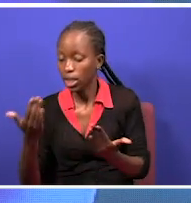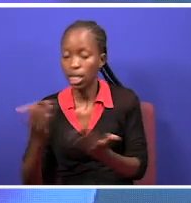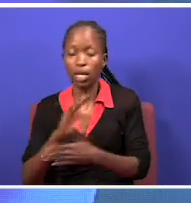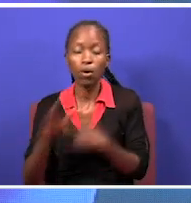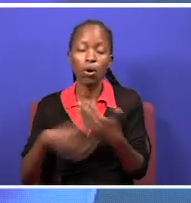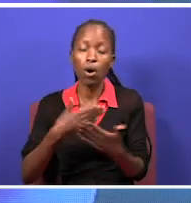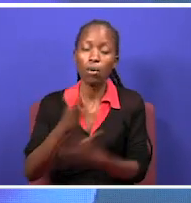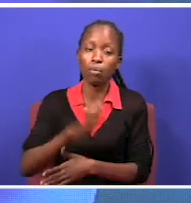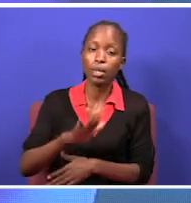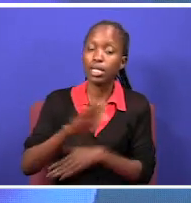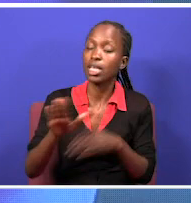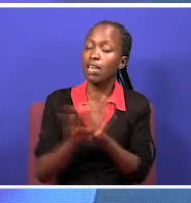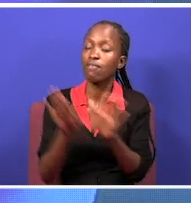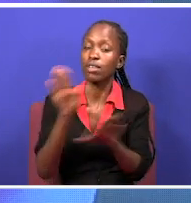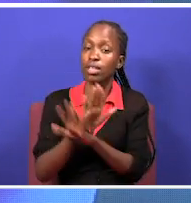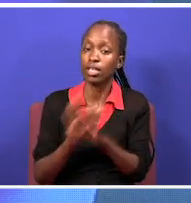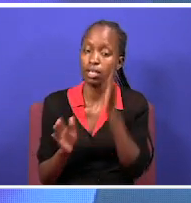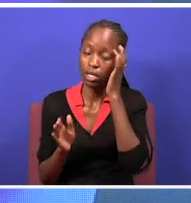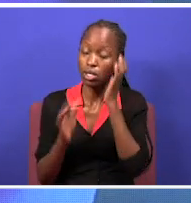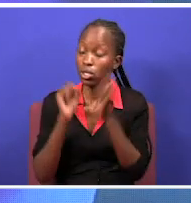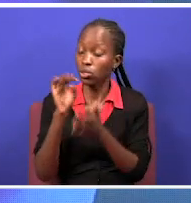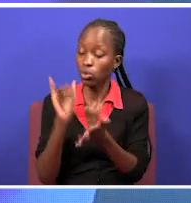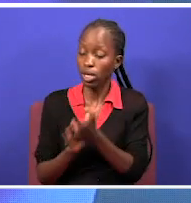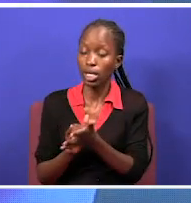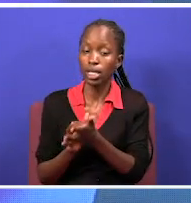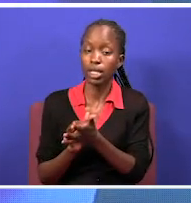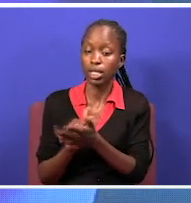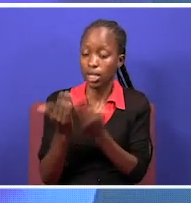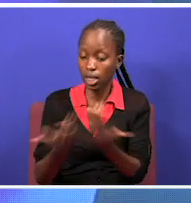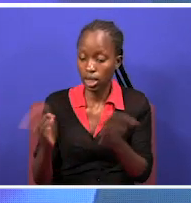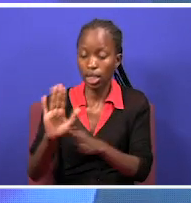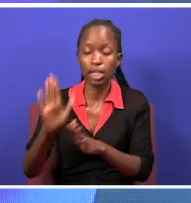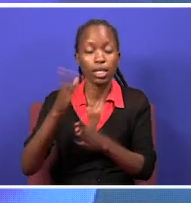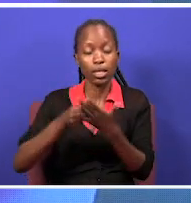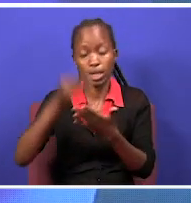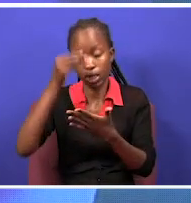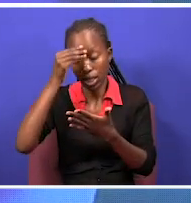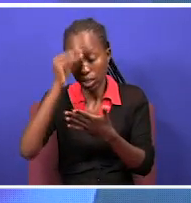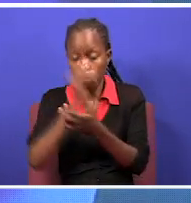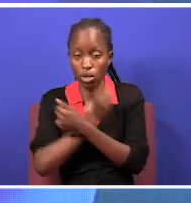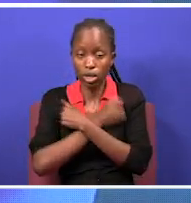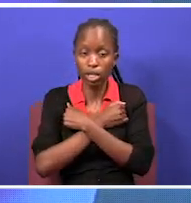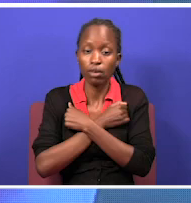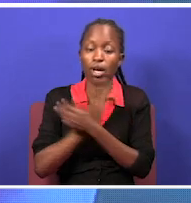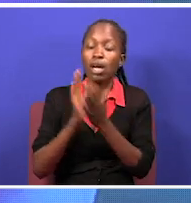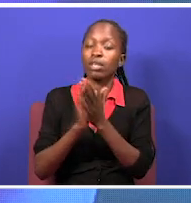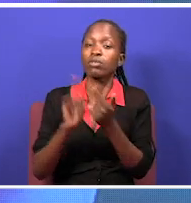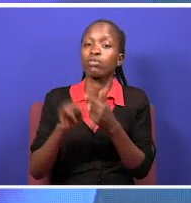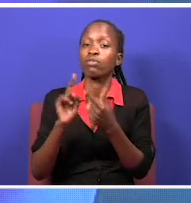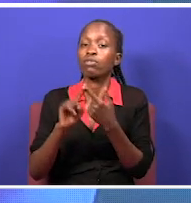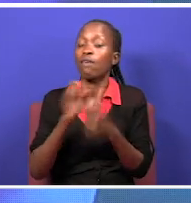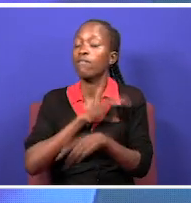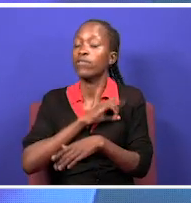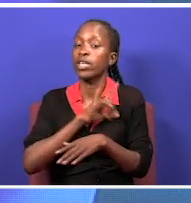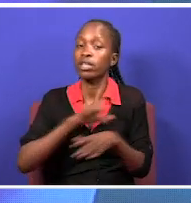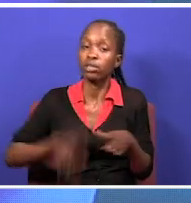and everything, so that they would learn to love and to fear the Lord.